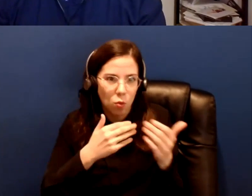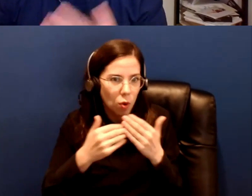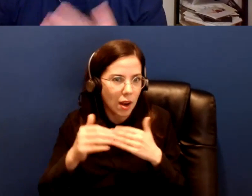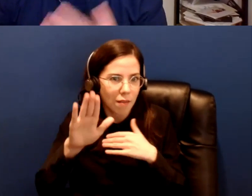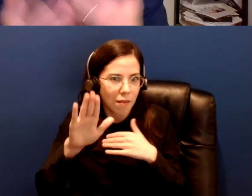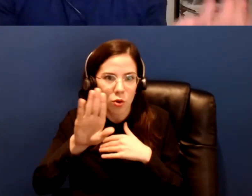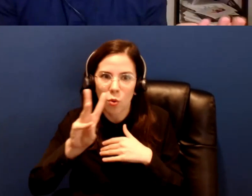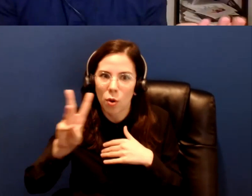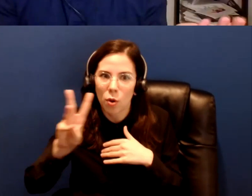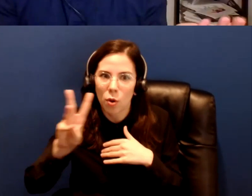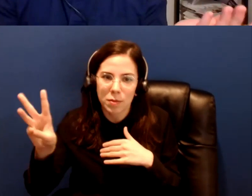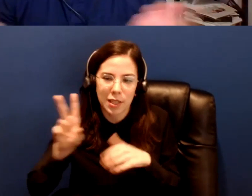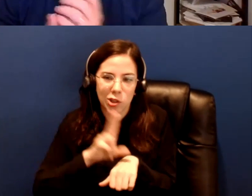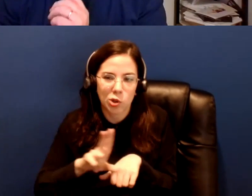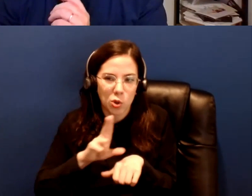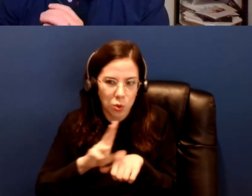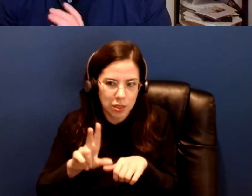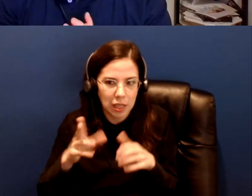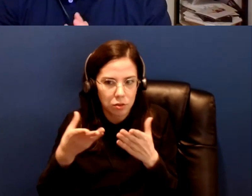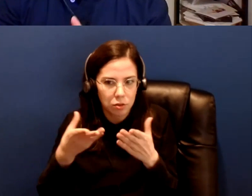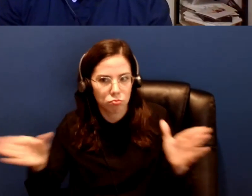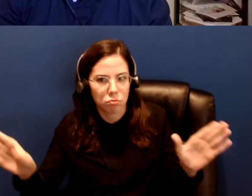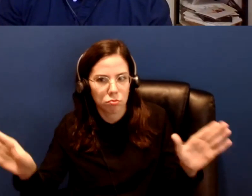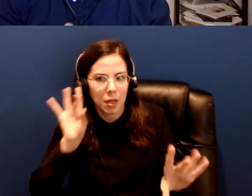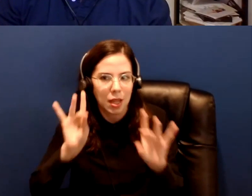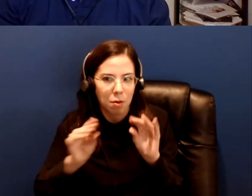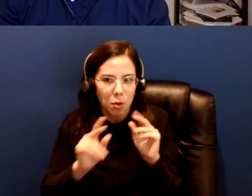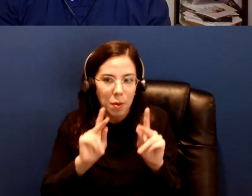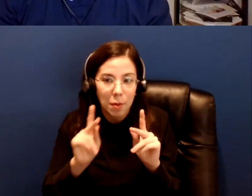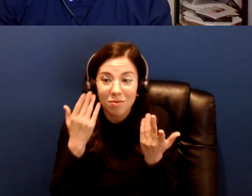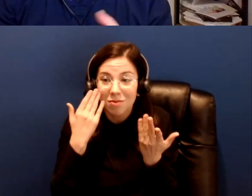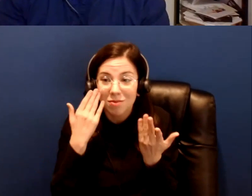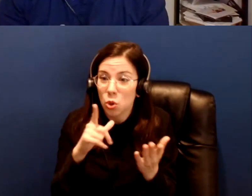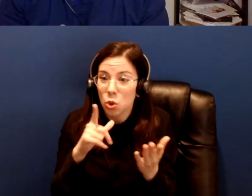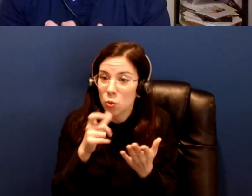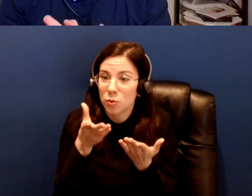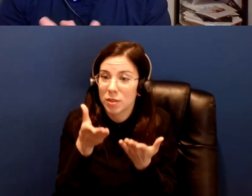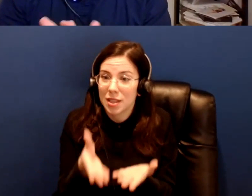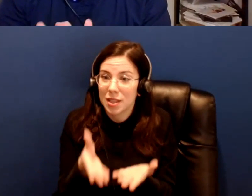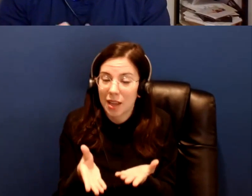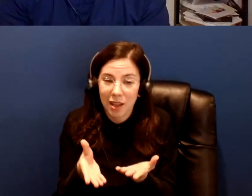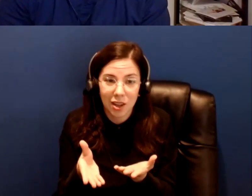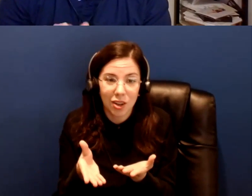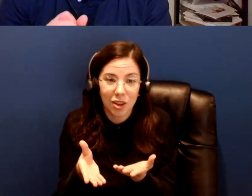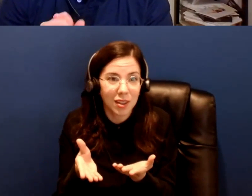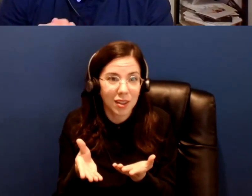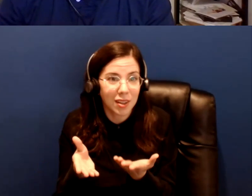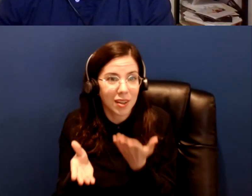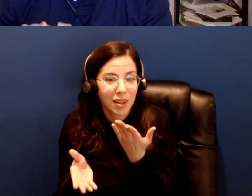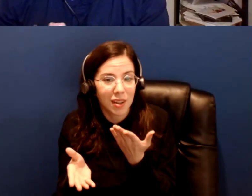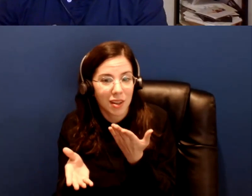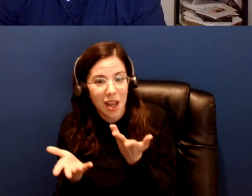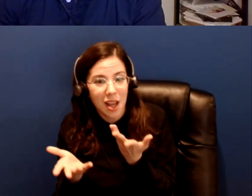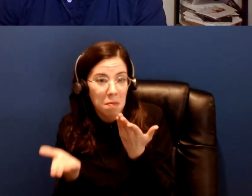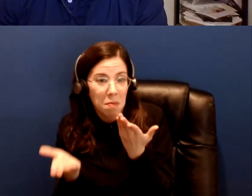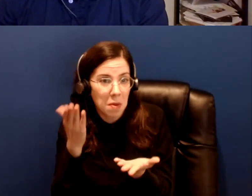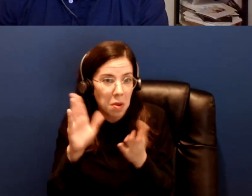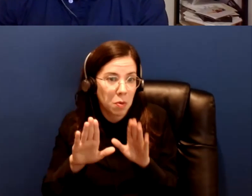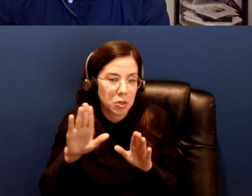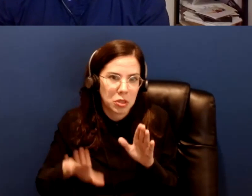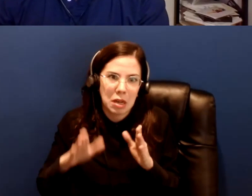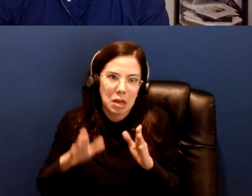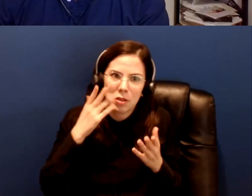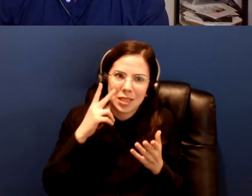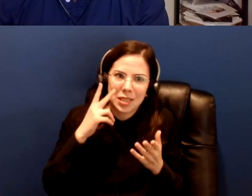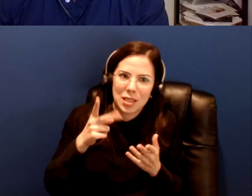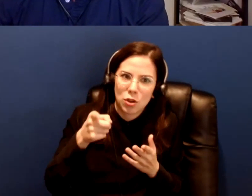because never know who's out there. It's just more expensive to convert someone who's perhaps never you and never seen you before to a follower.